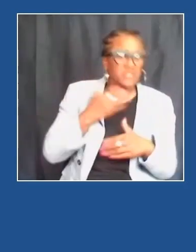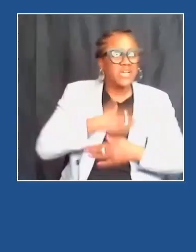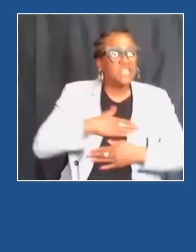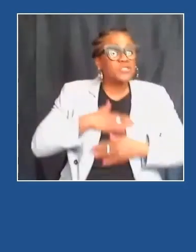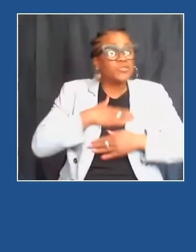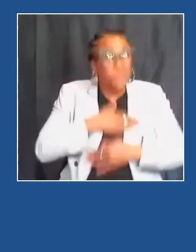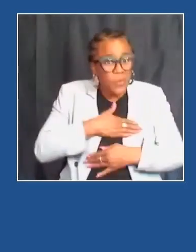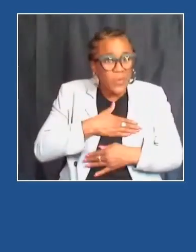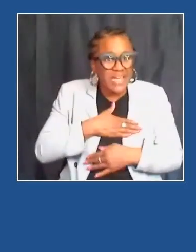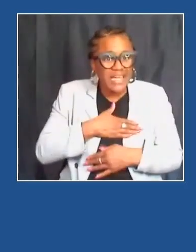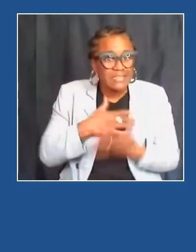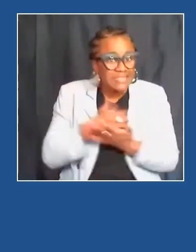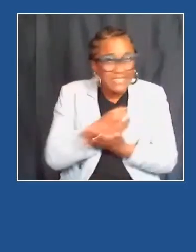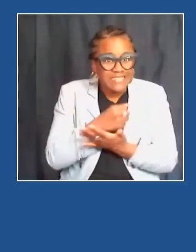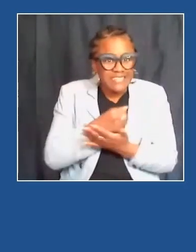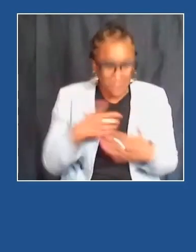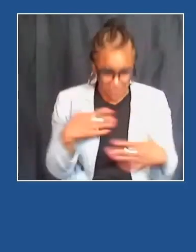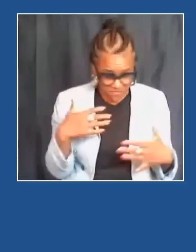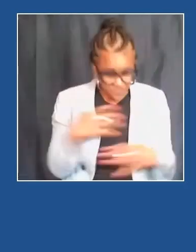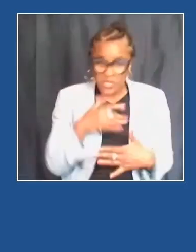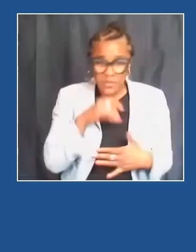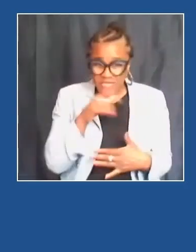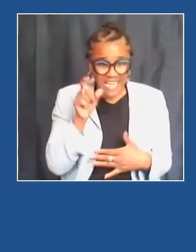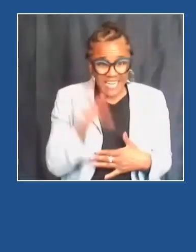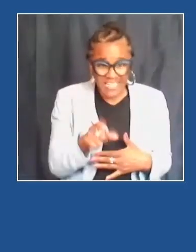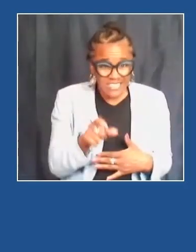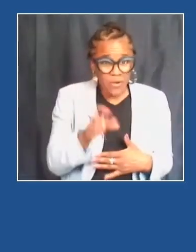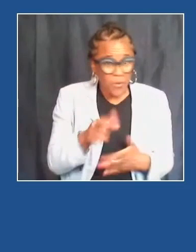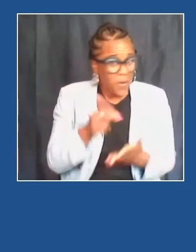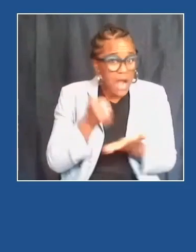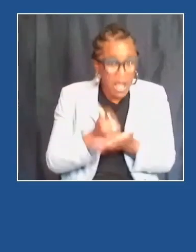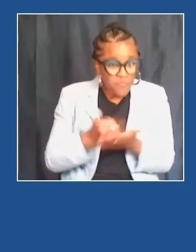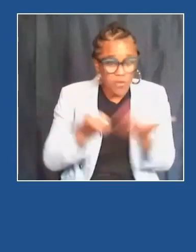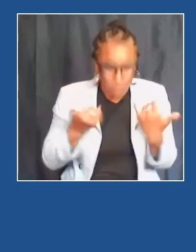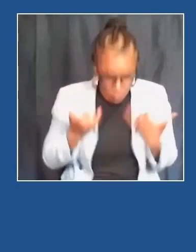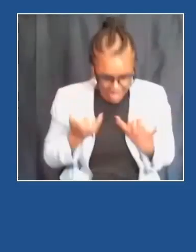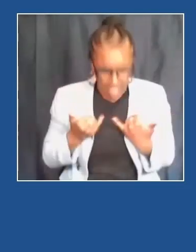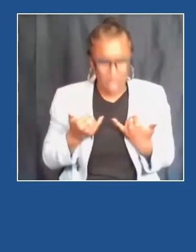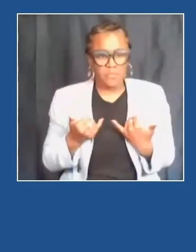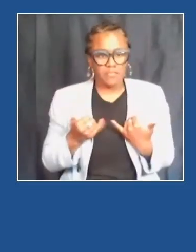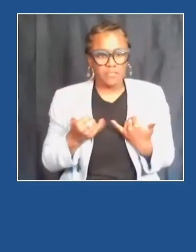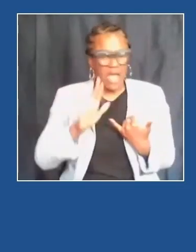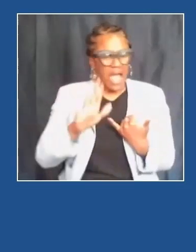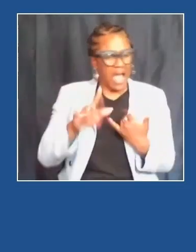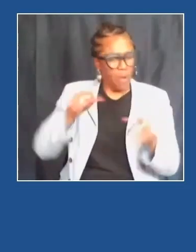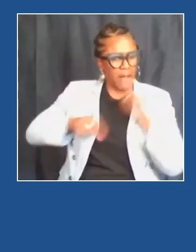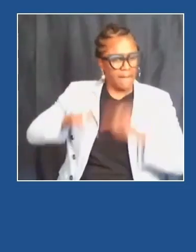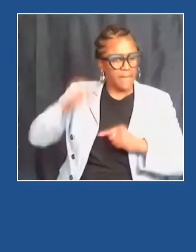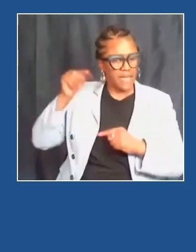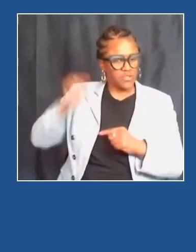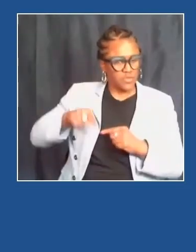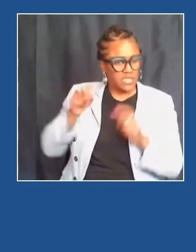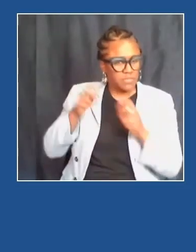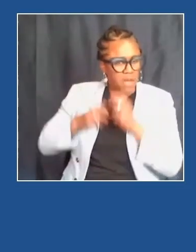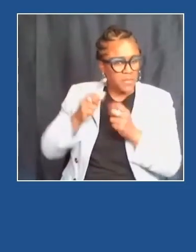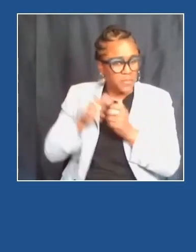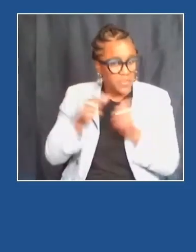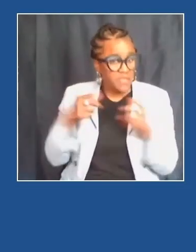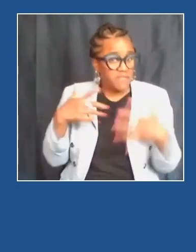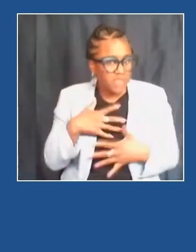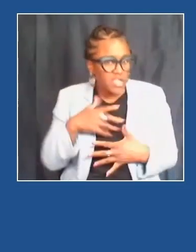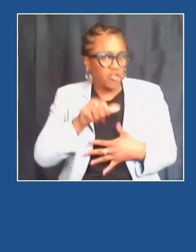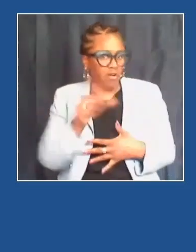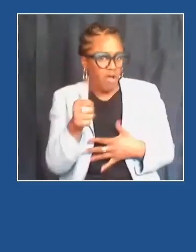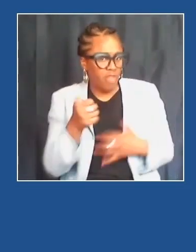fact that fear is not necessary or helpful right now. Now, I'm going to come back to this issue with fear and other